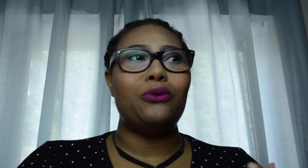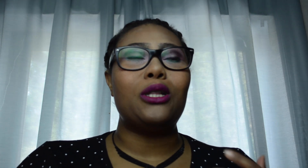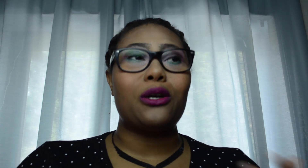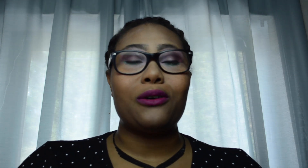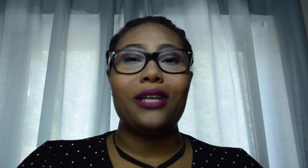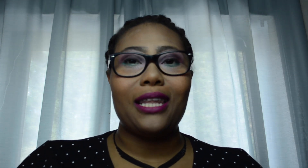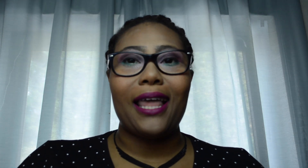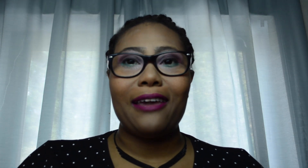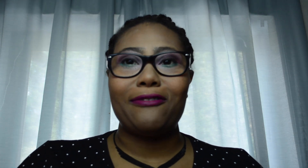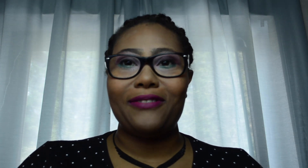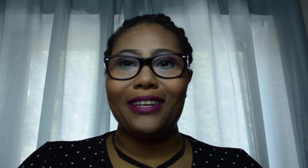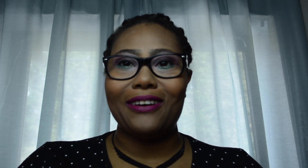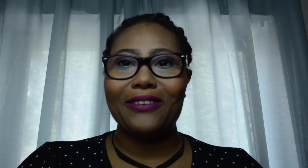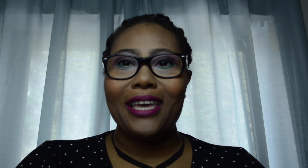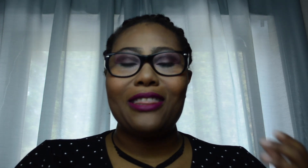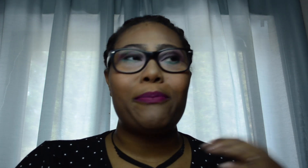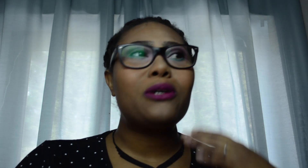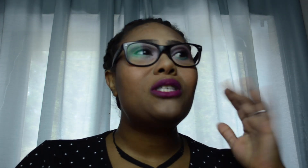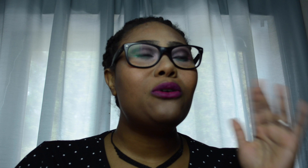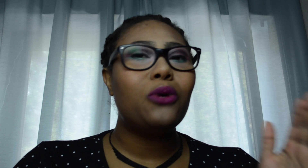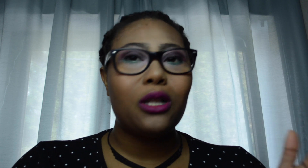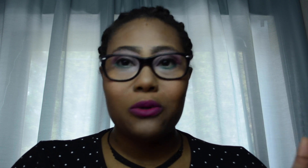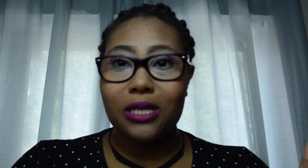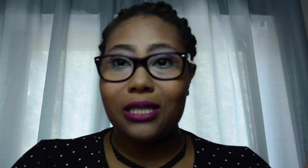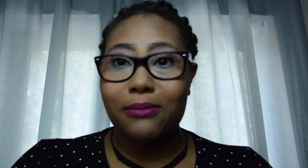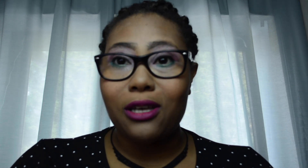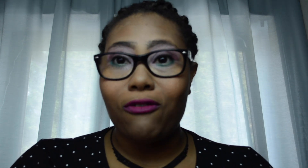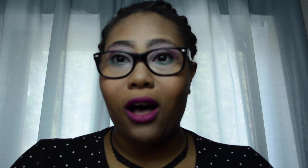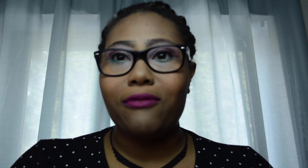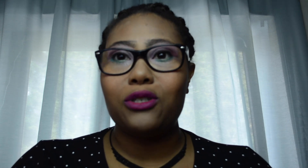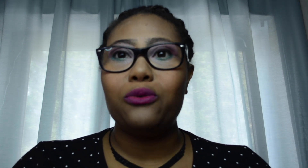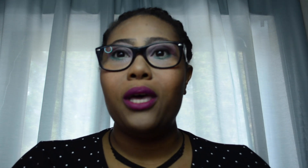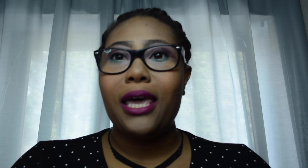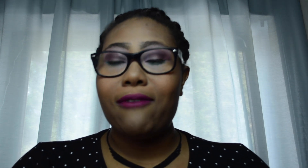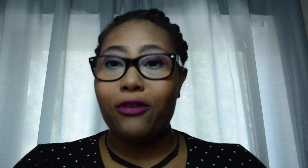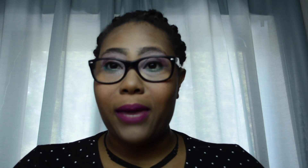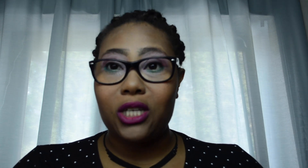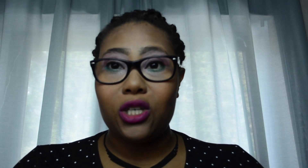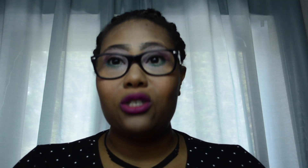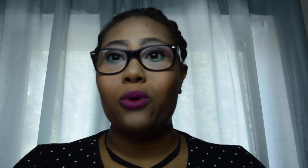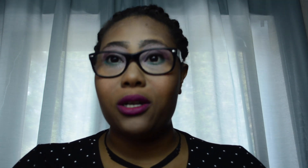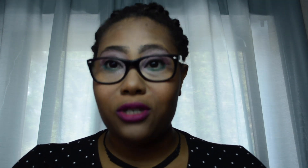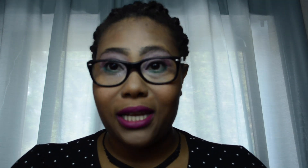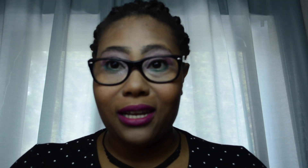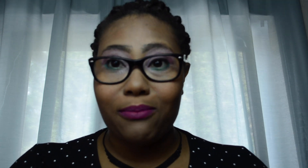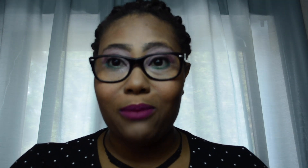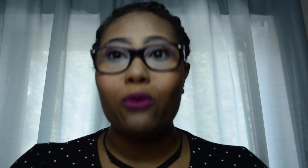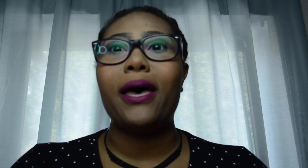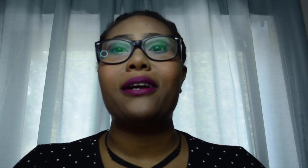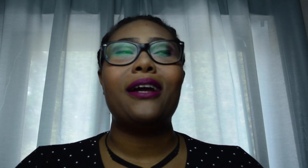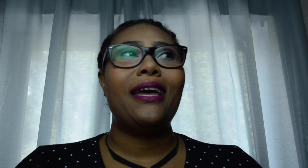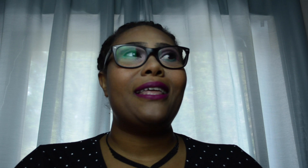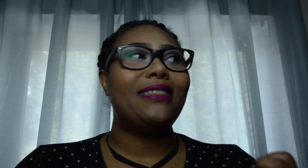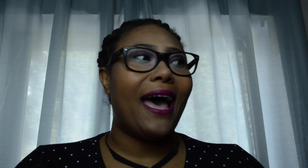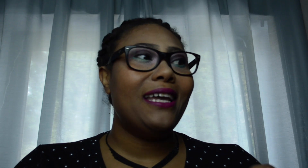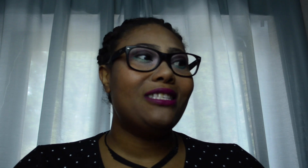to learn in life, you know? The person who closes themselves off to information, to understanding people